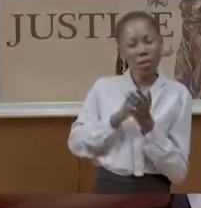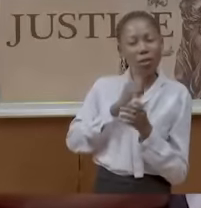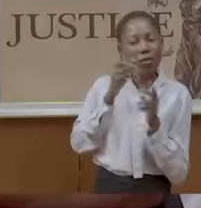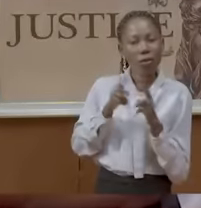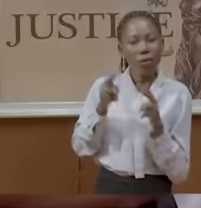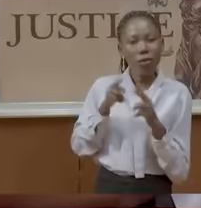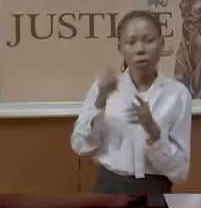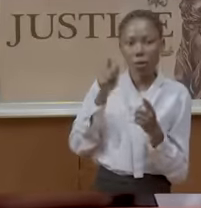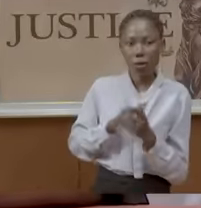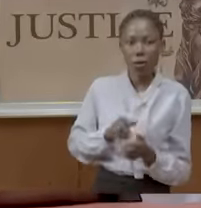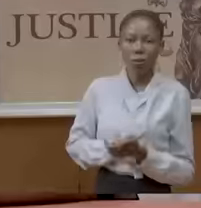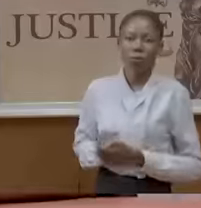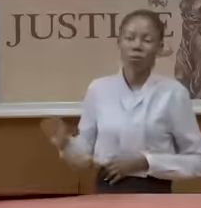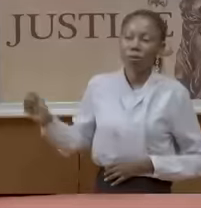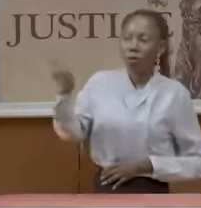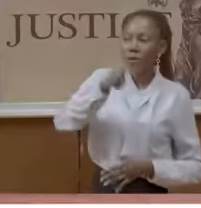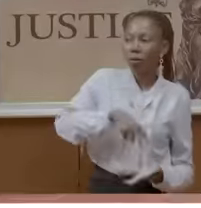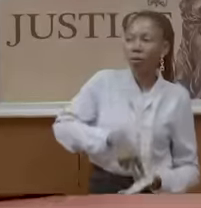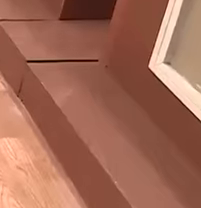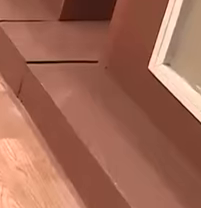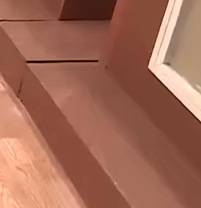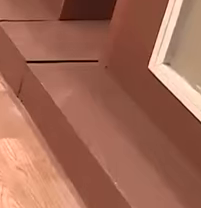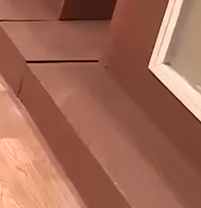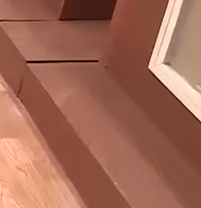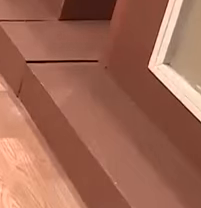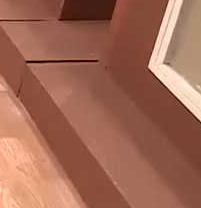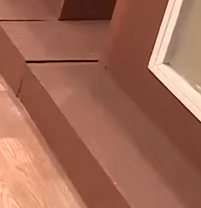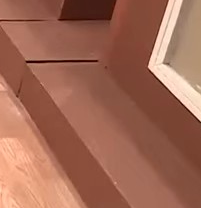20,000 naira. Arise. Arise.